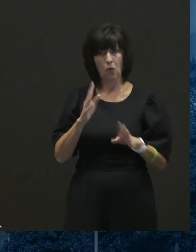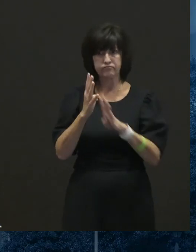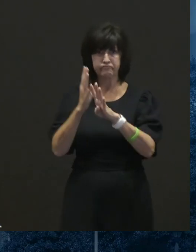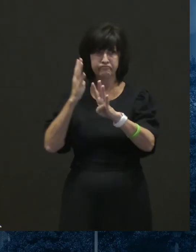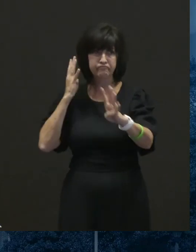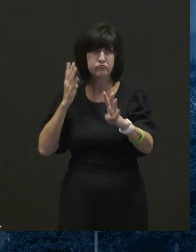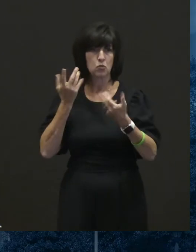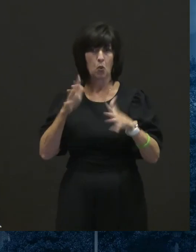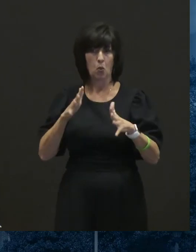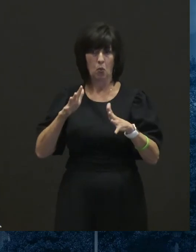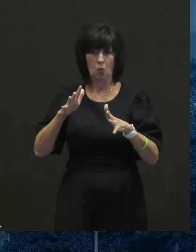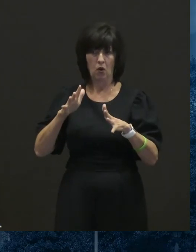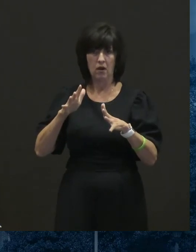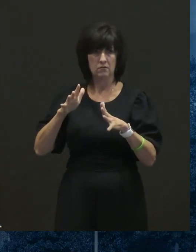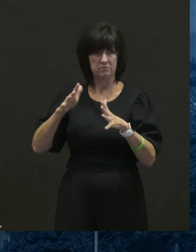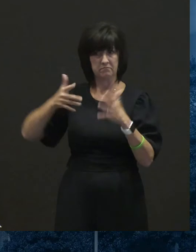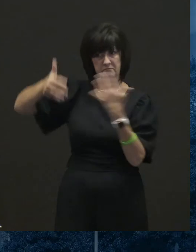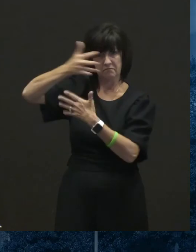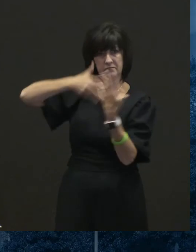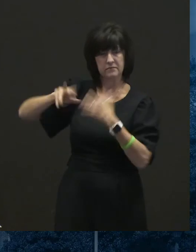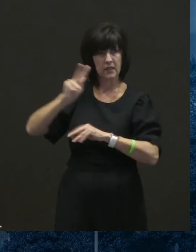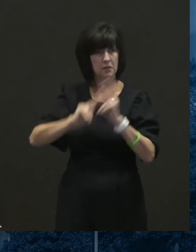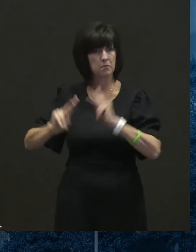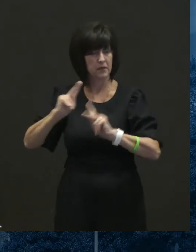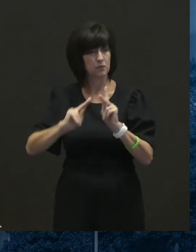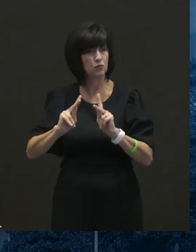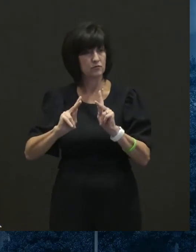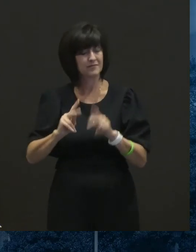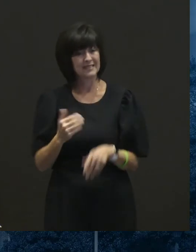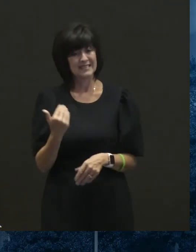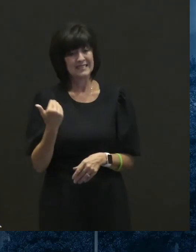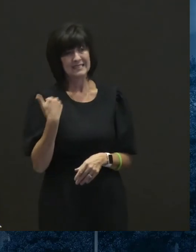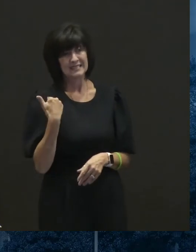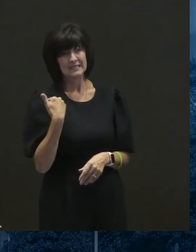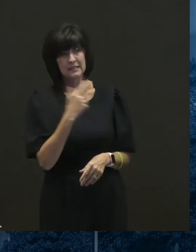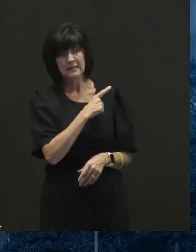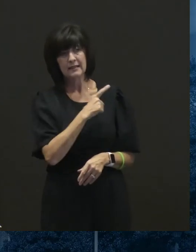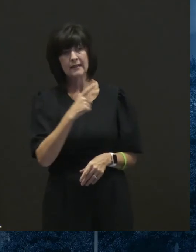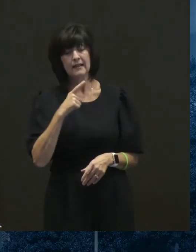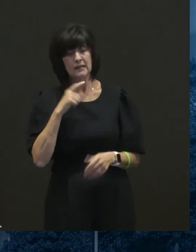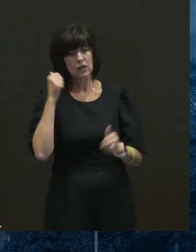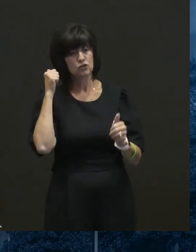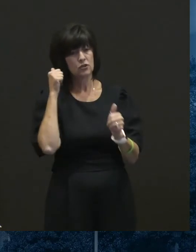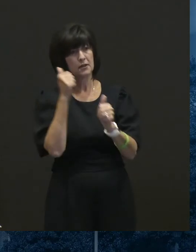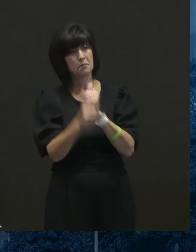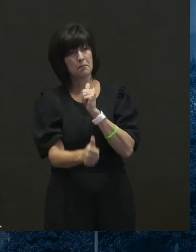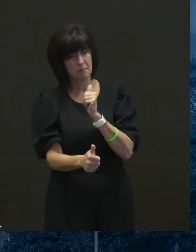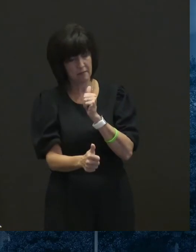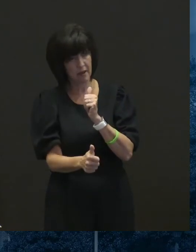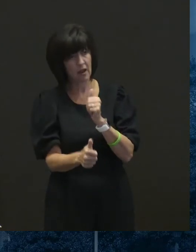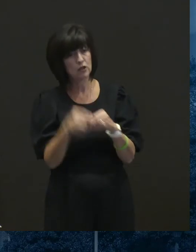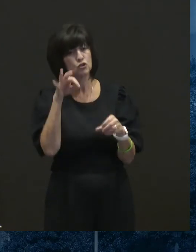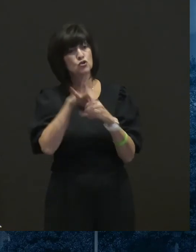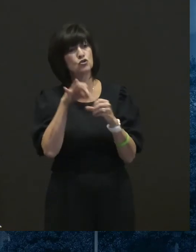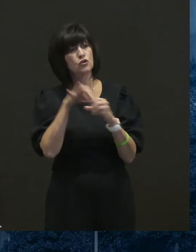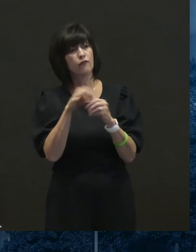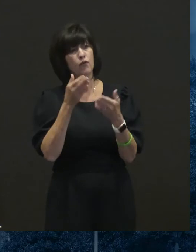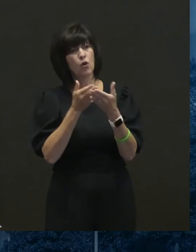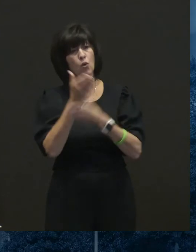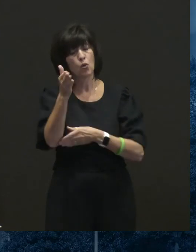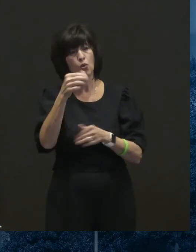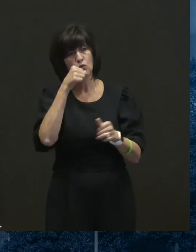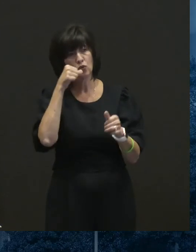that passed that enabled vote by mail was passed by the legislature. It's not something that I can do or intend to